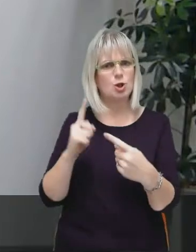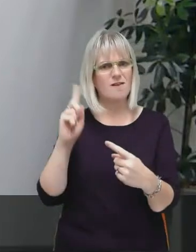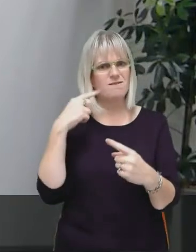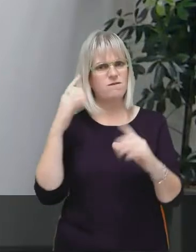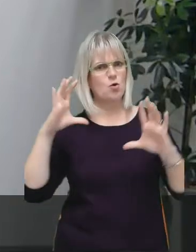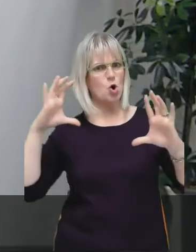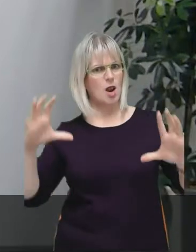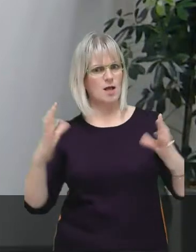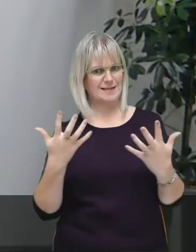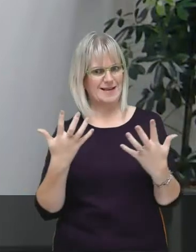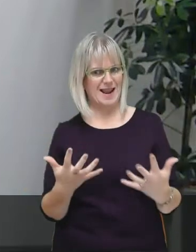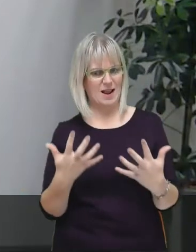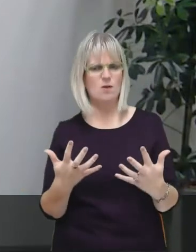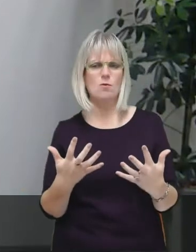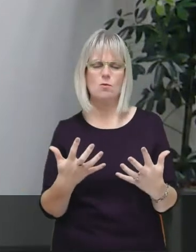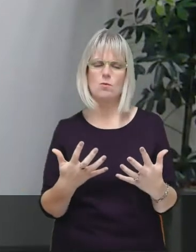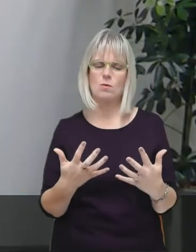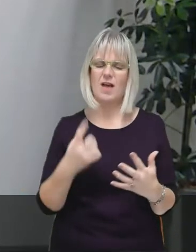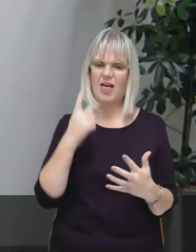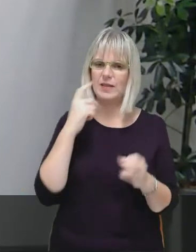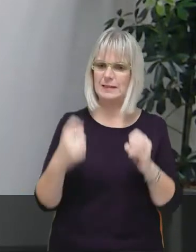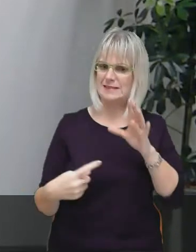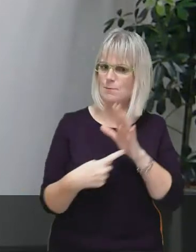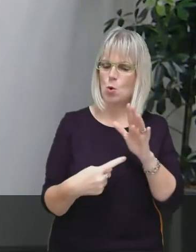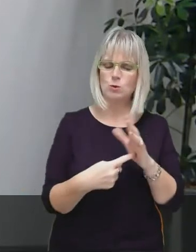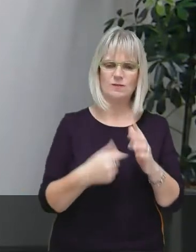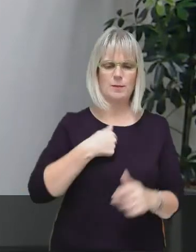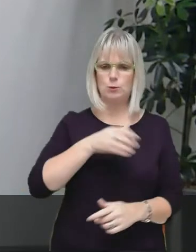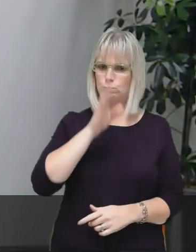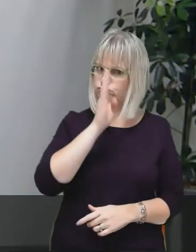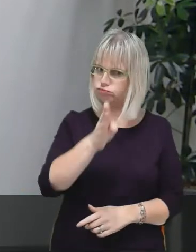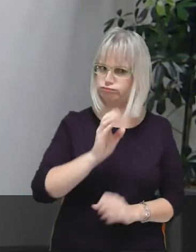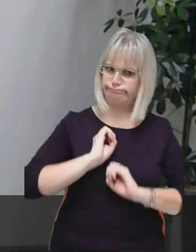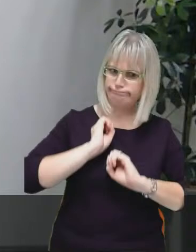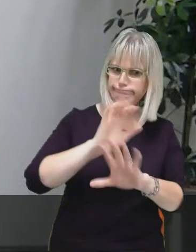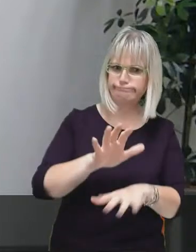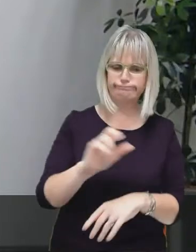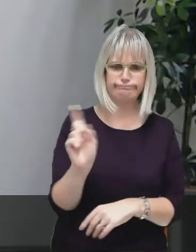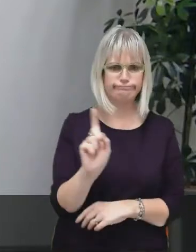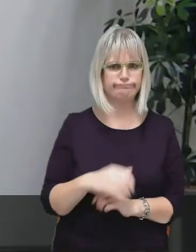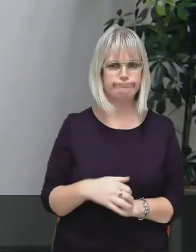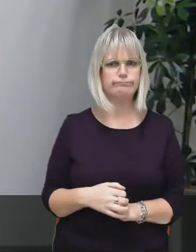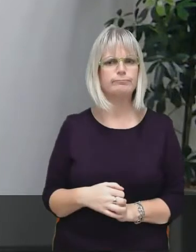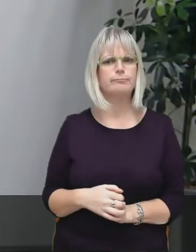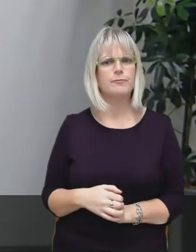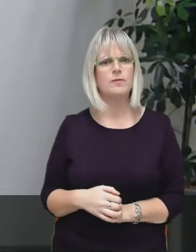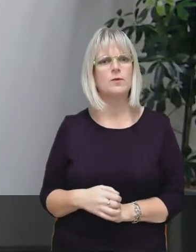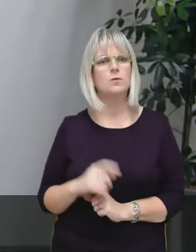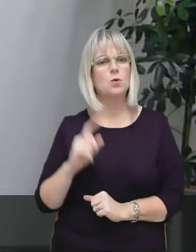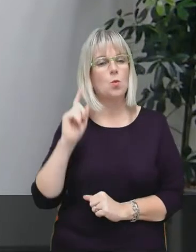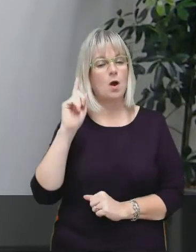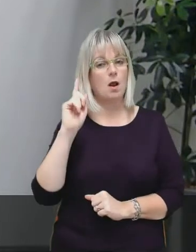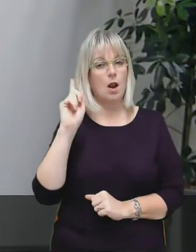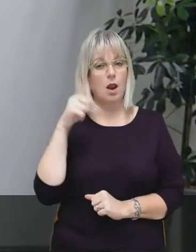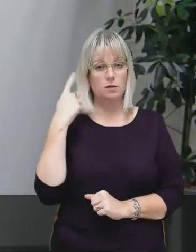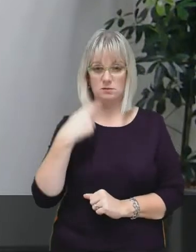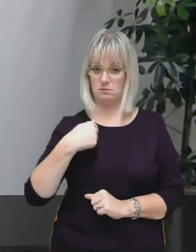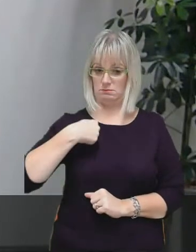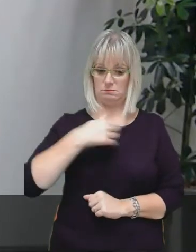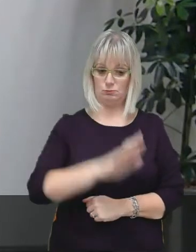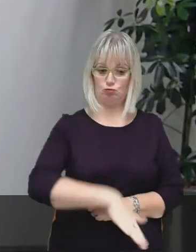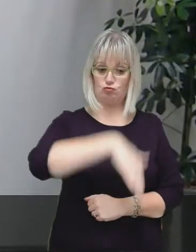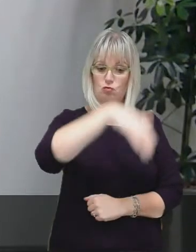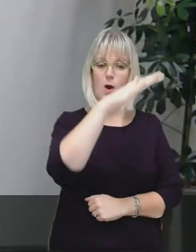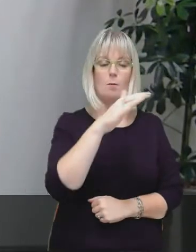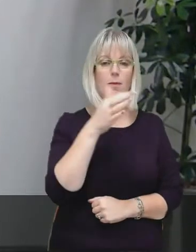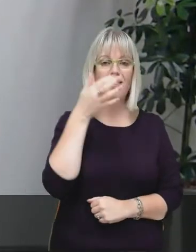on. London gave me the opportunities to go from the council estate where I grew up to being mayor